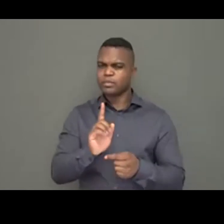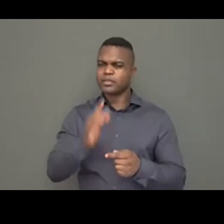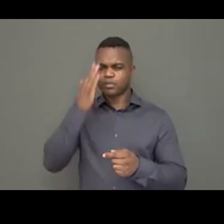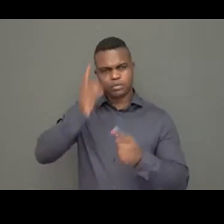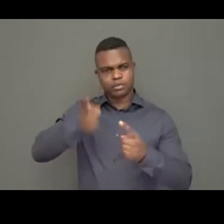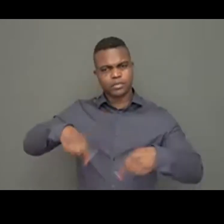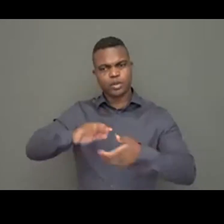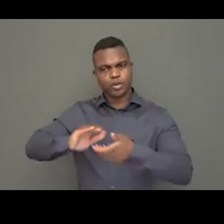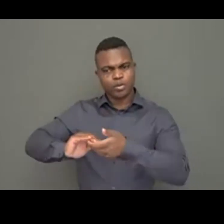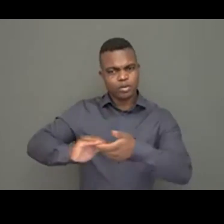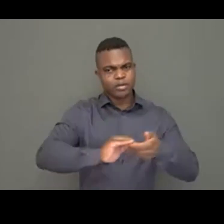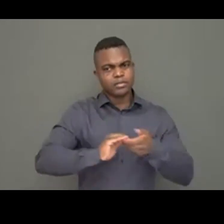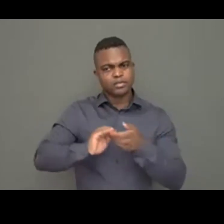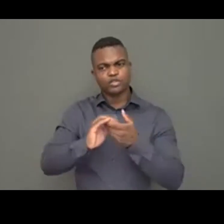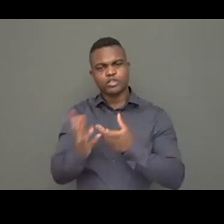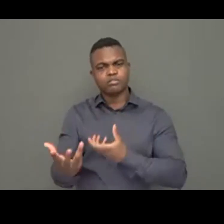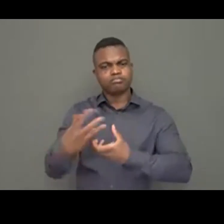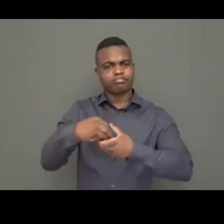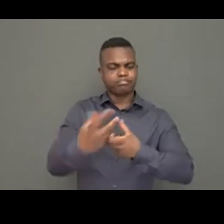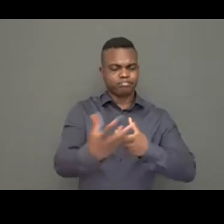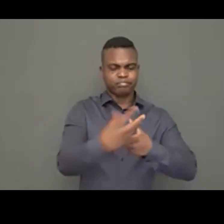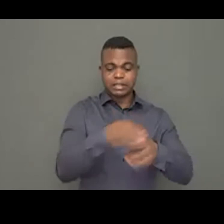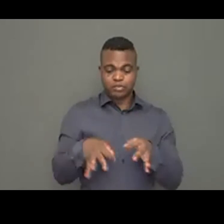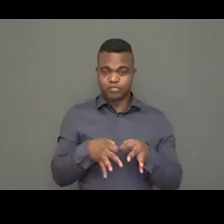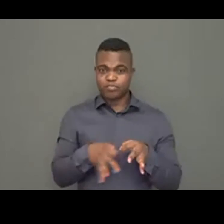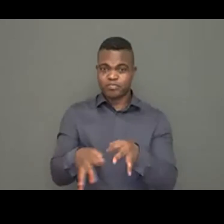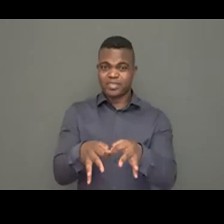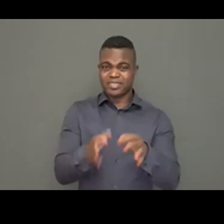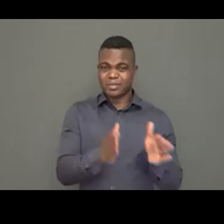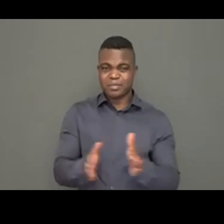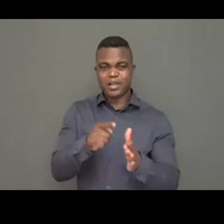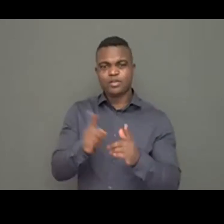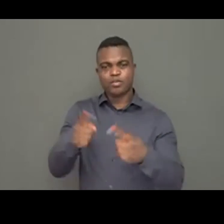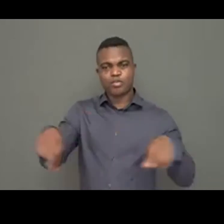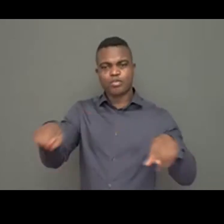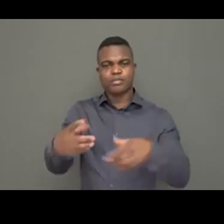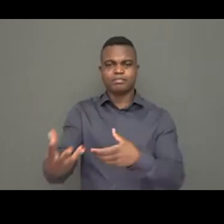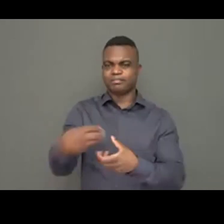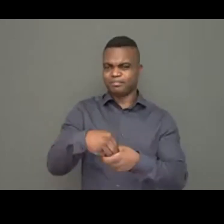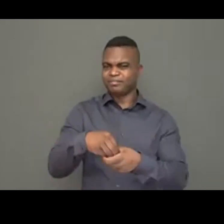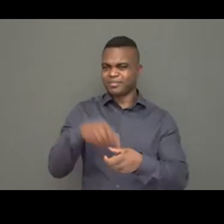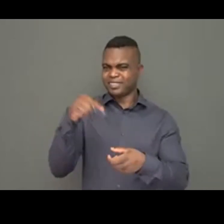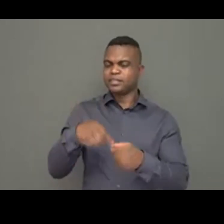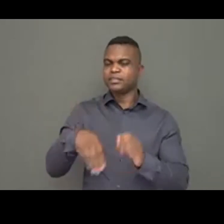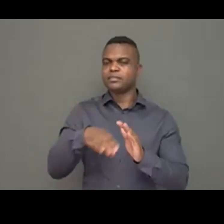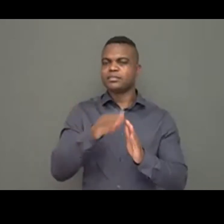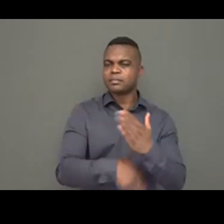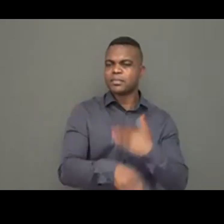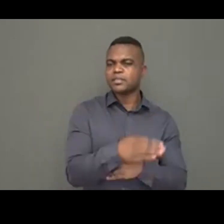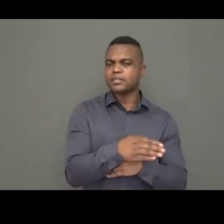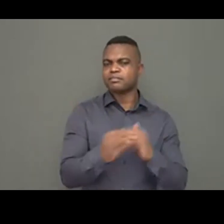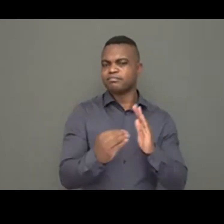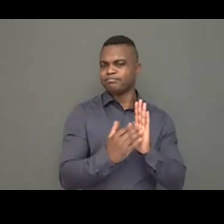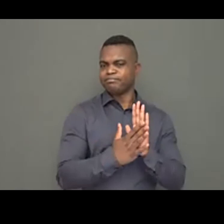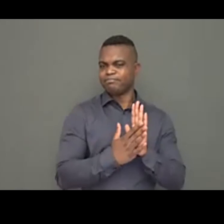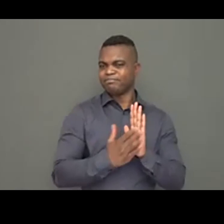on my radar before joining this program, but 15% of the world's population has a disability, either acquired or